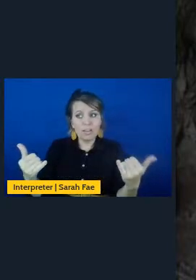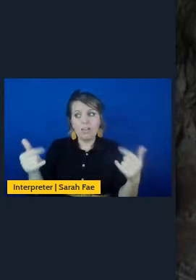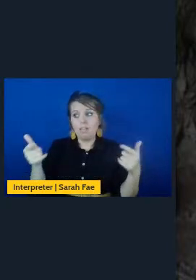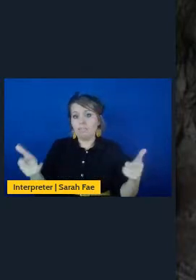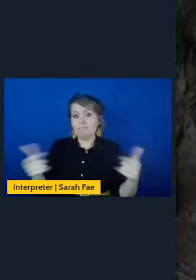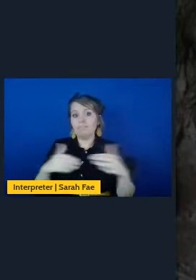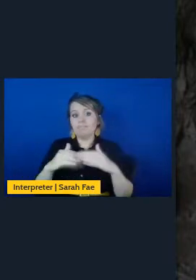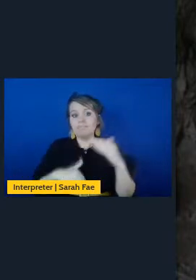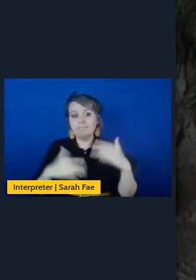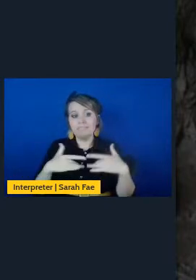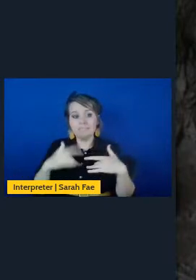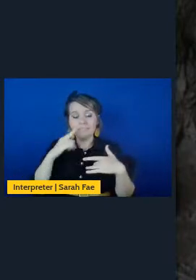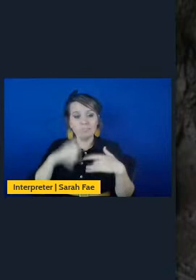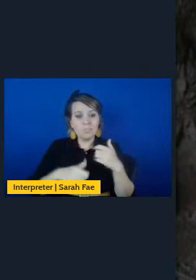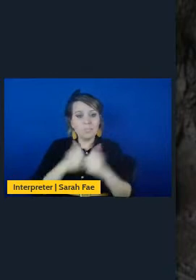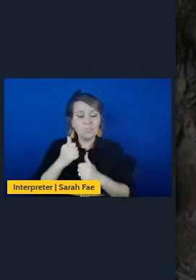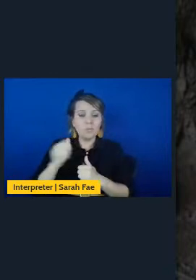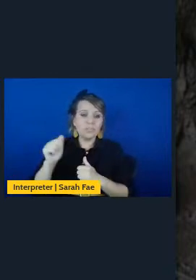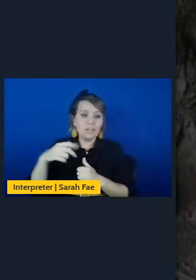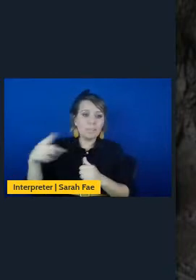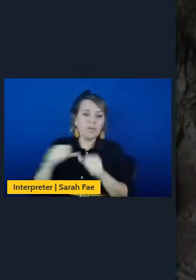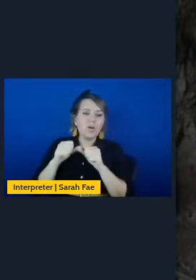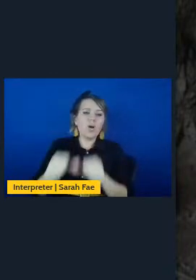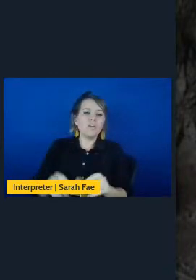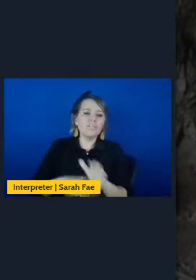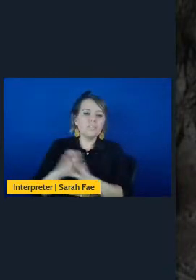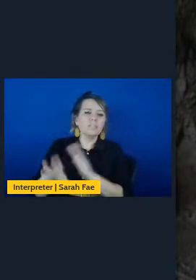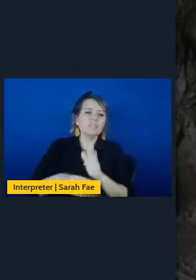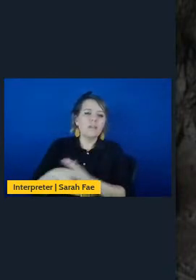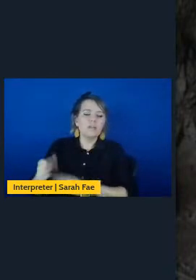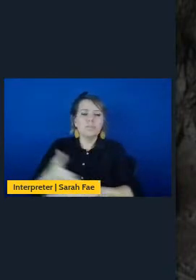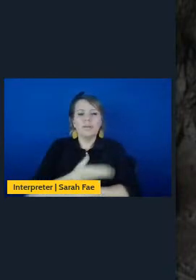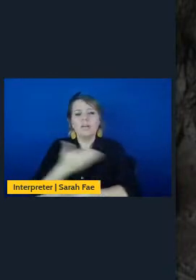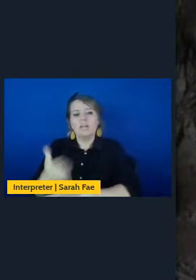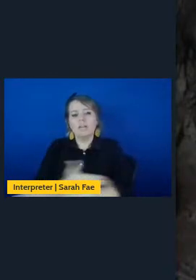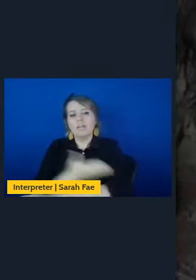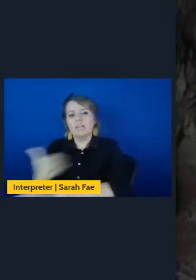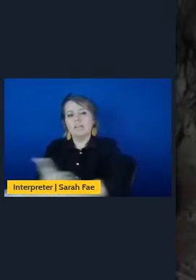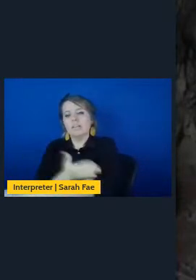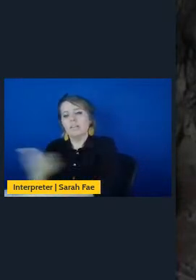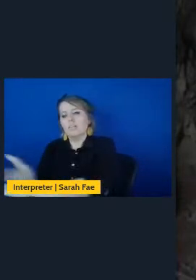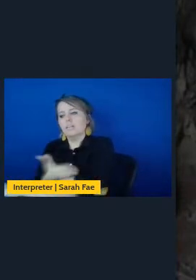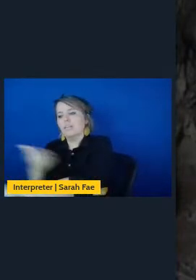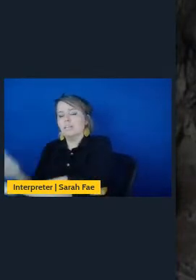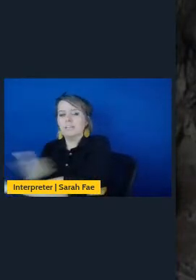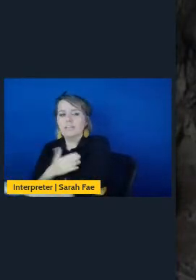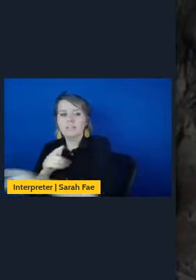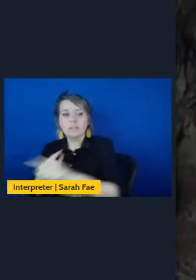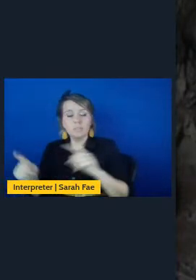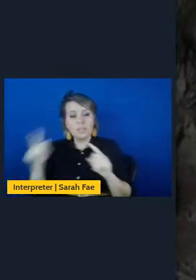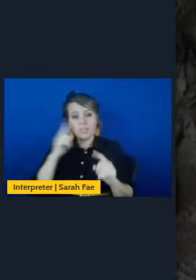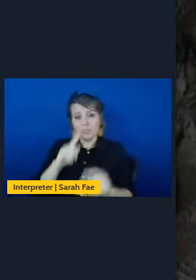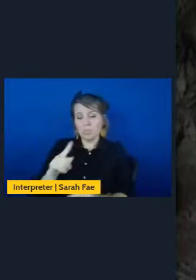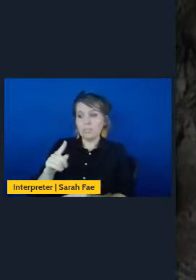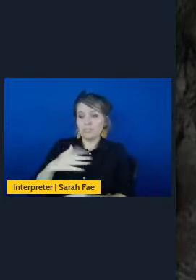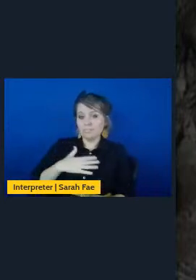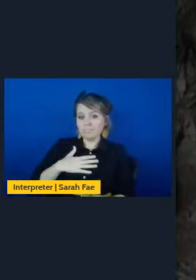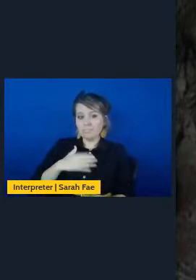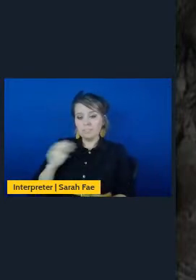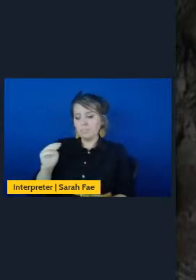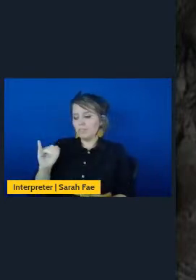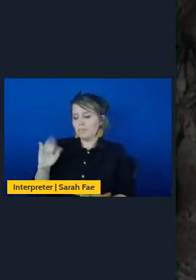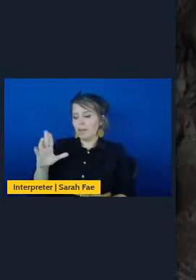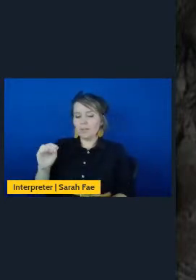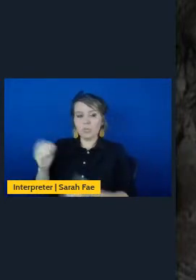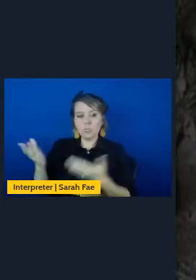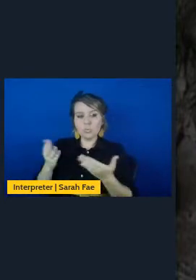for most apps that are under constant development that you're iterating on constantly. But for microservice style stuff like this, that once